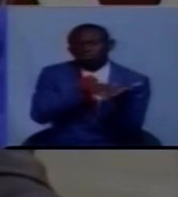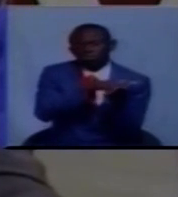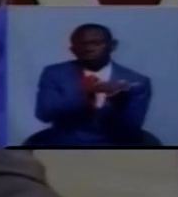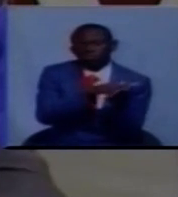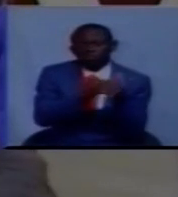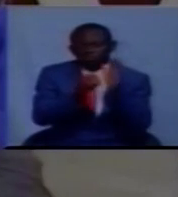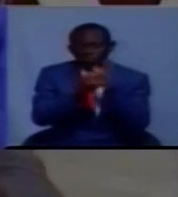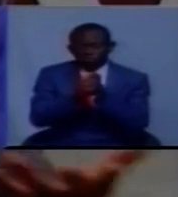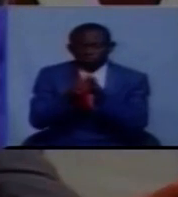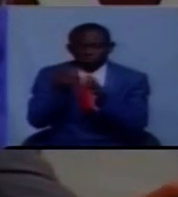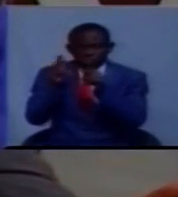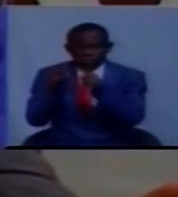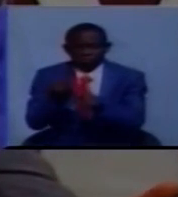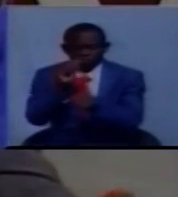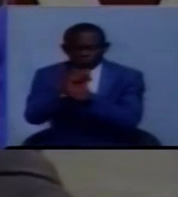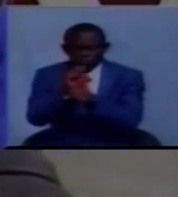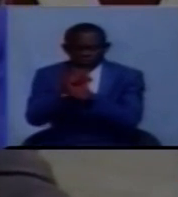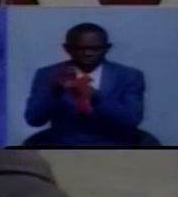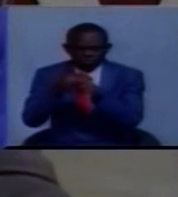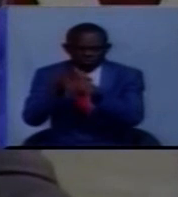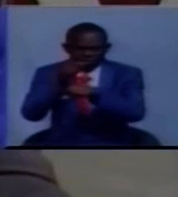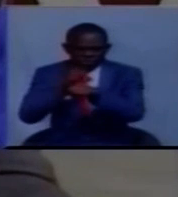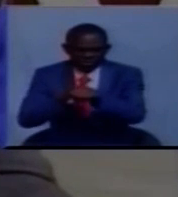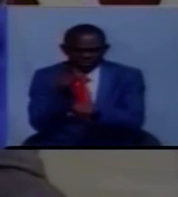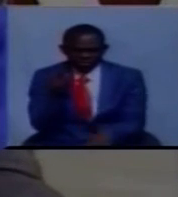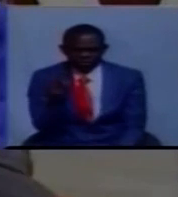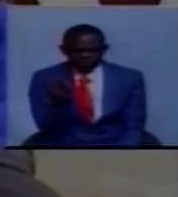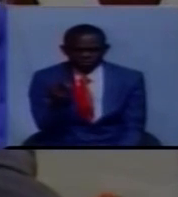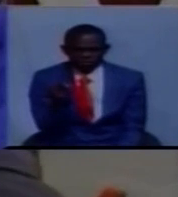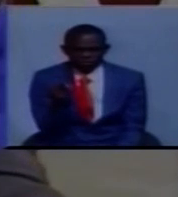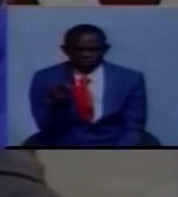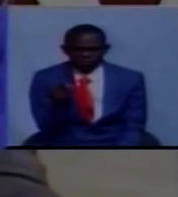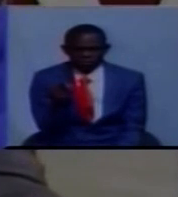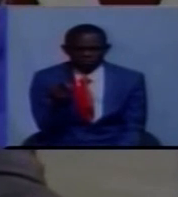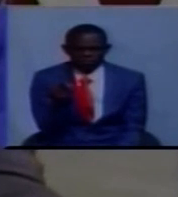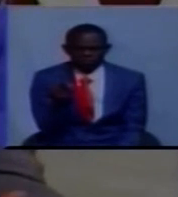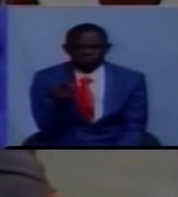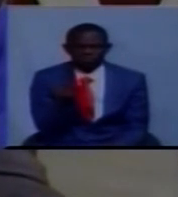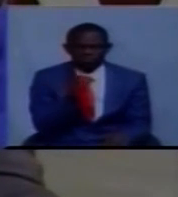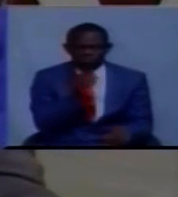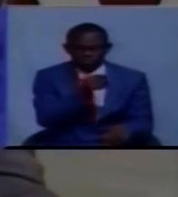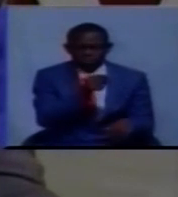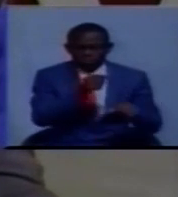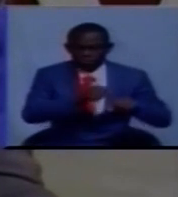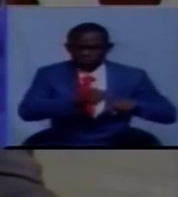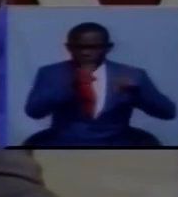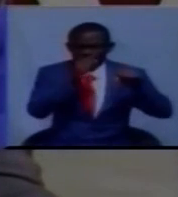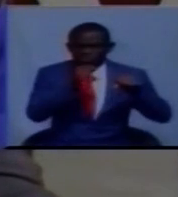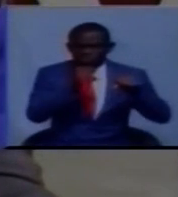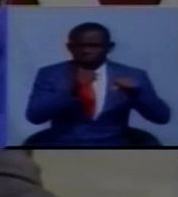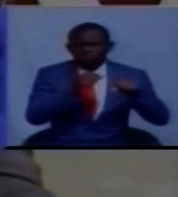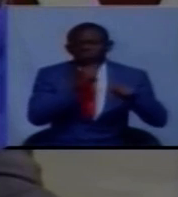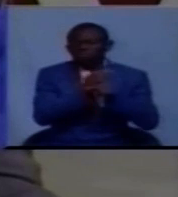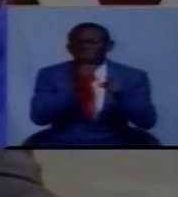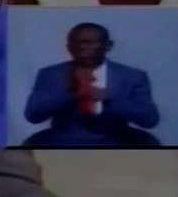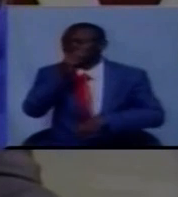you notice as with the previous law. All the employer needs to do is to give you notice. They don't need to give you reasons. So